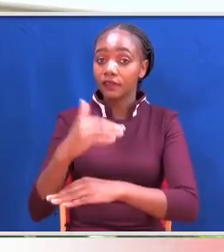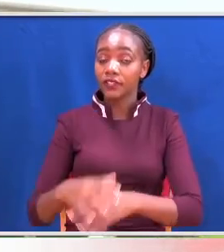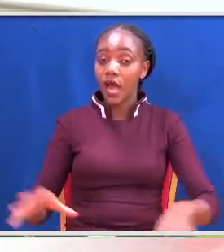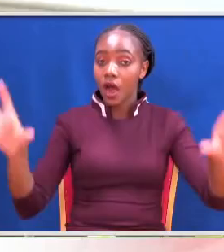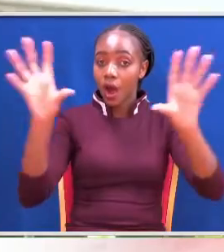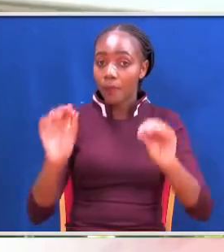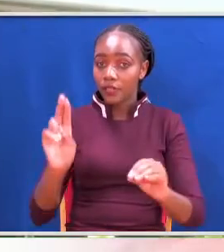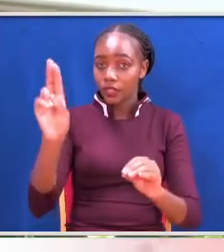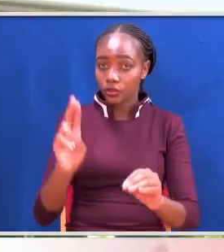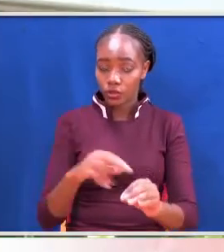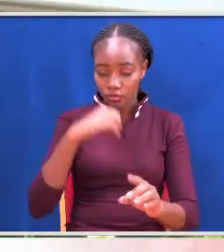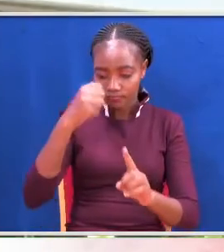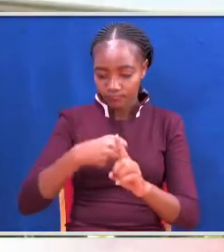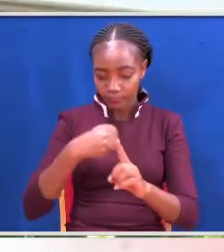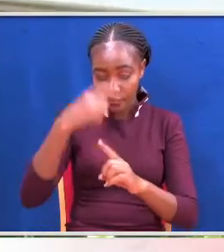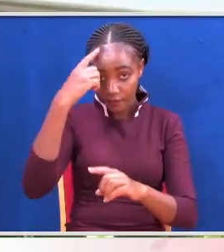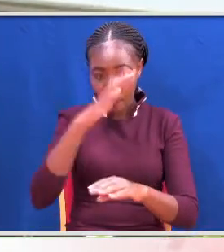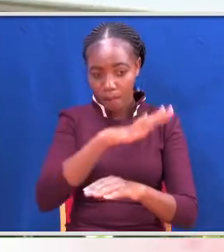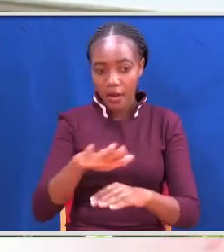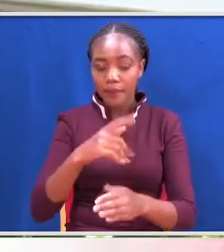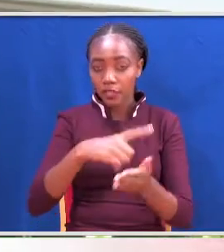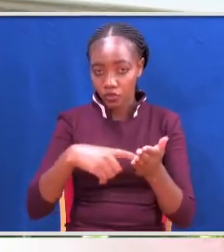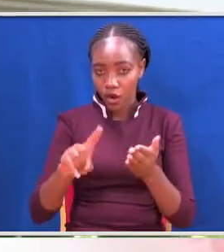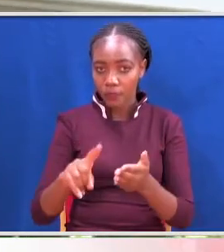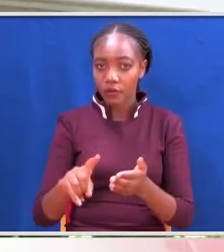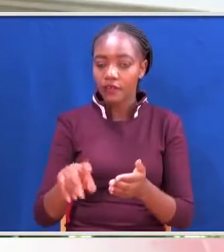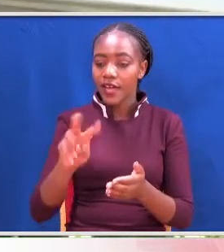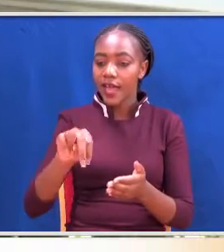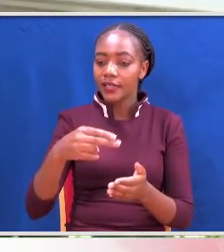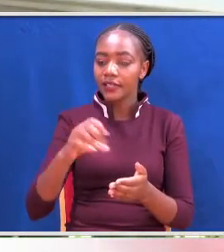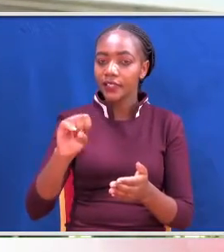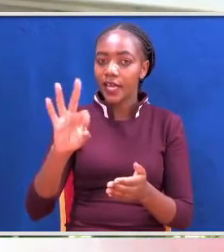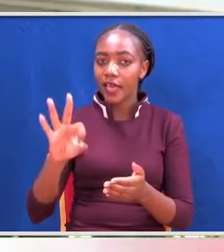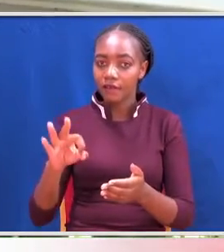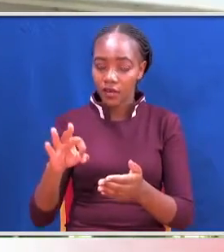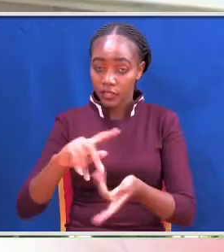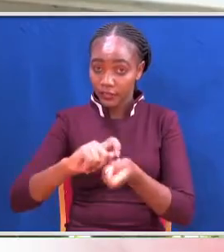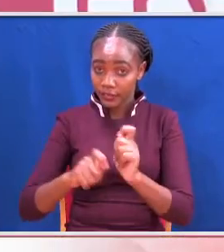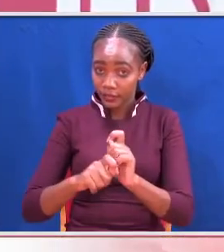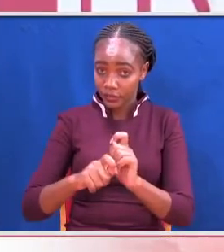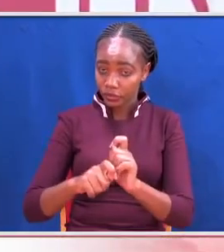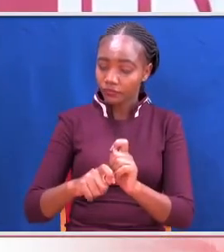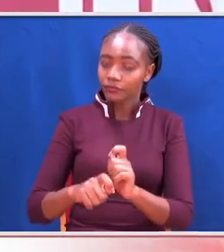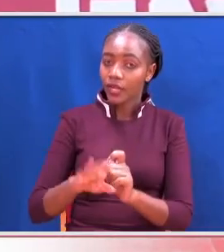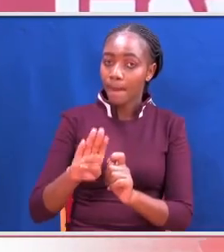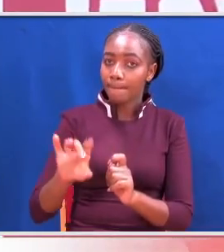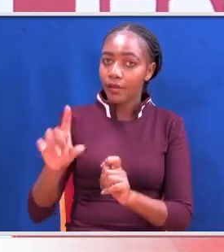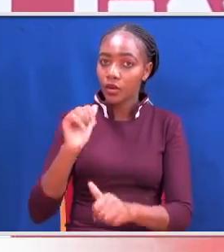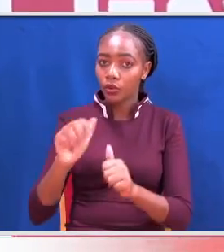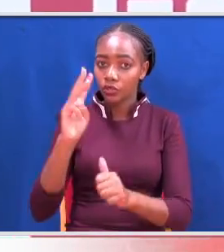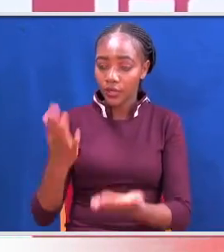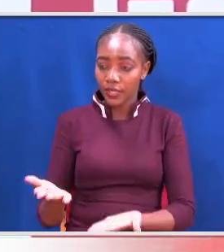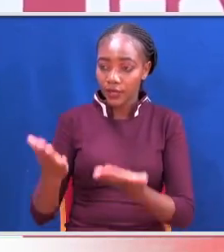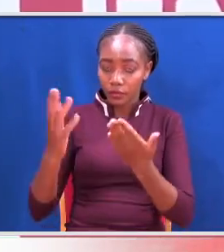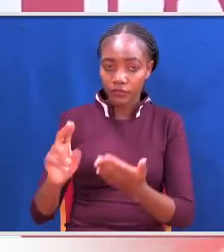Kenyatta pushed for Parliament to pass the proposed NHIF amendment bill that will bolster the Big Four agenda of the universal health